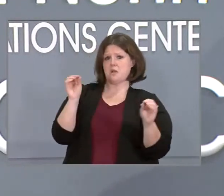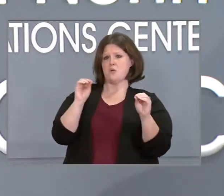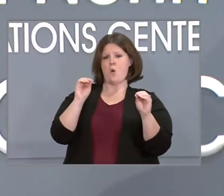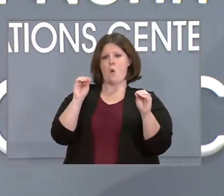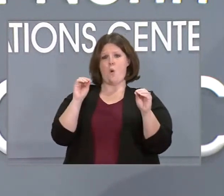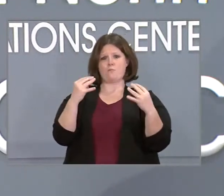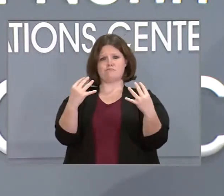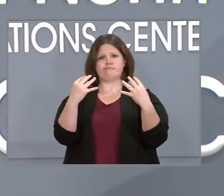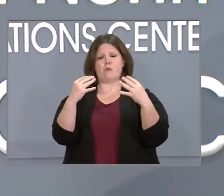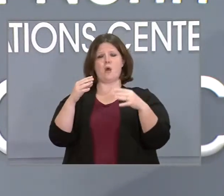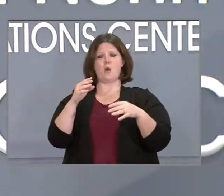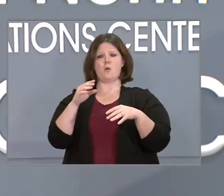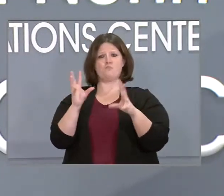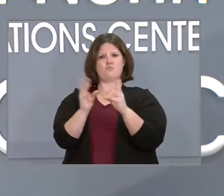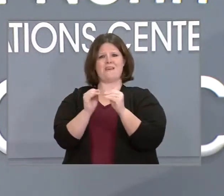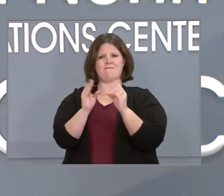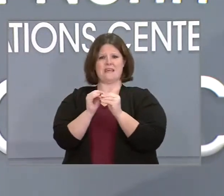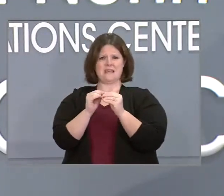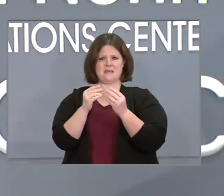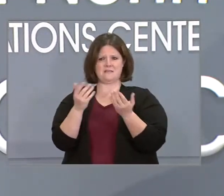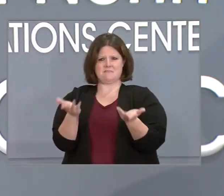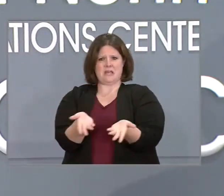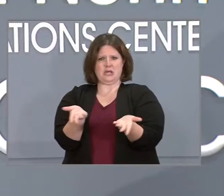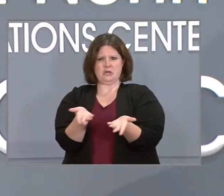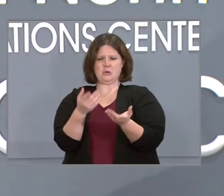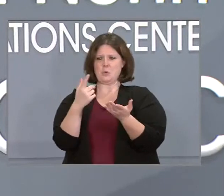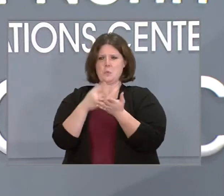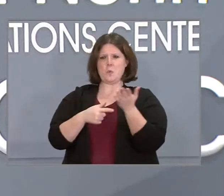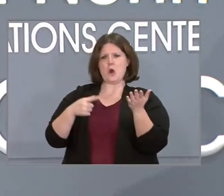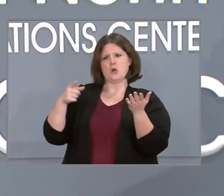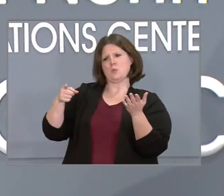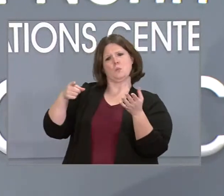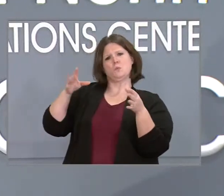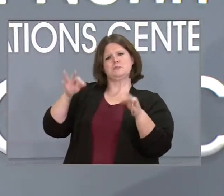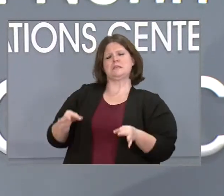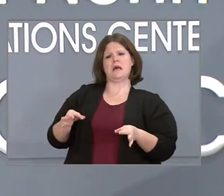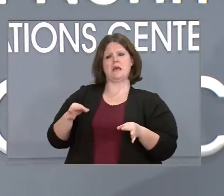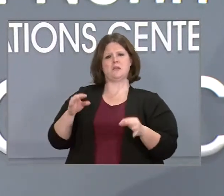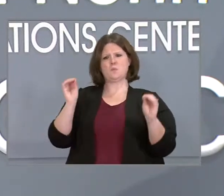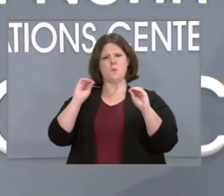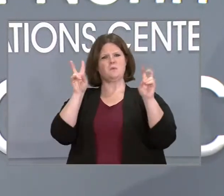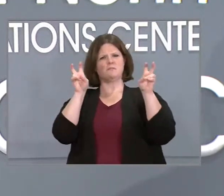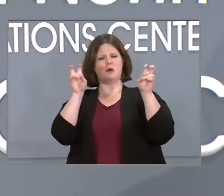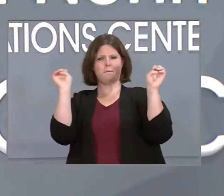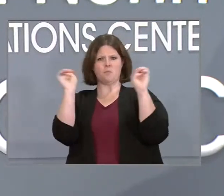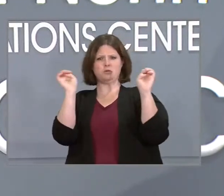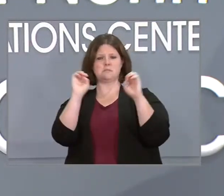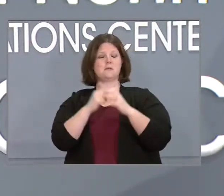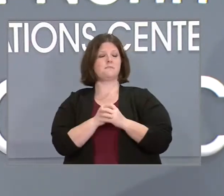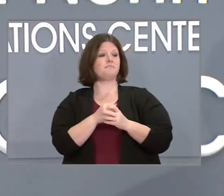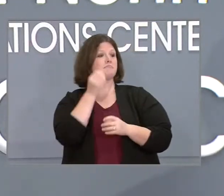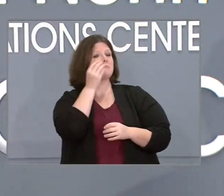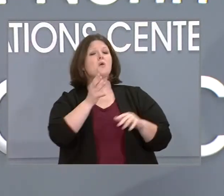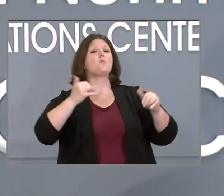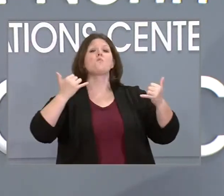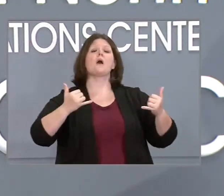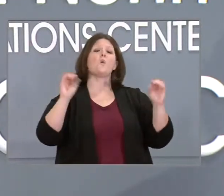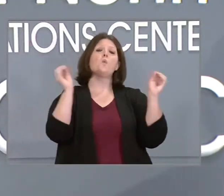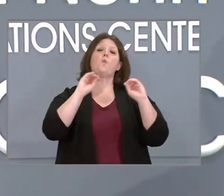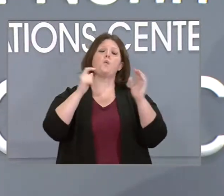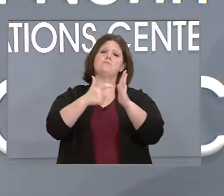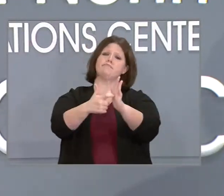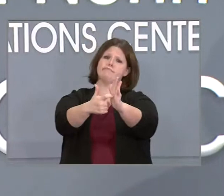an emergency. What do you say to people who are calling for you to let this expire? We don't have statewide mandates in place. However, we are